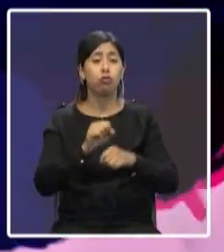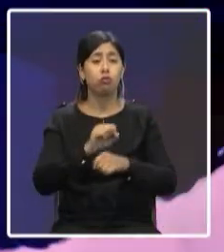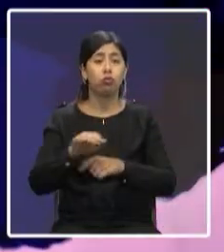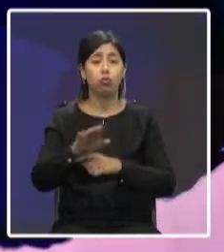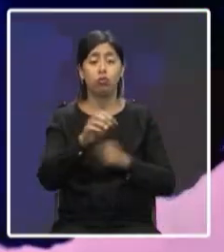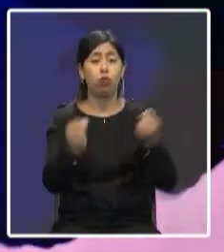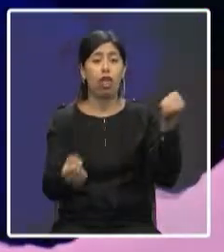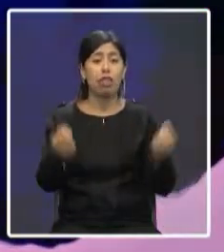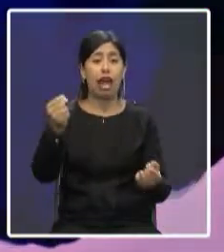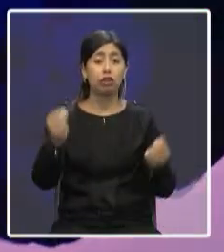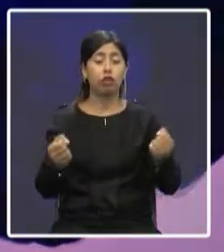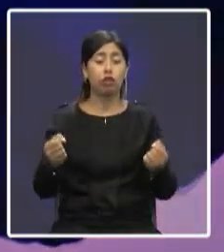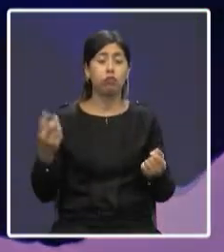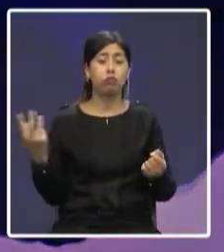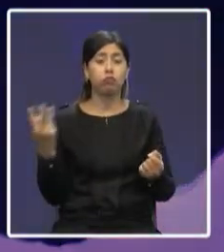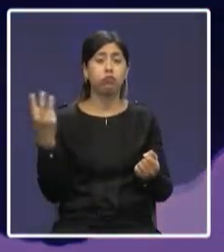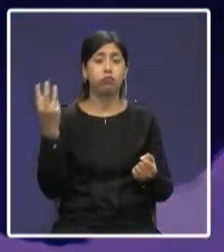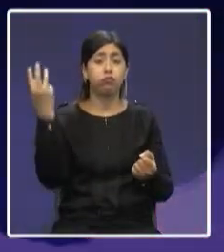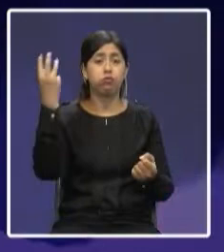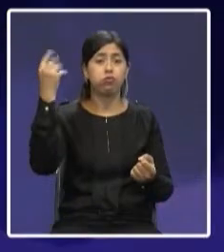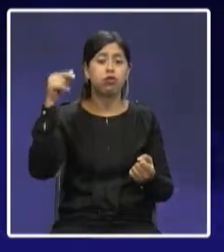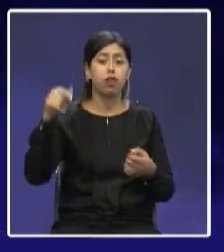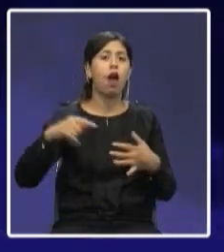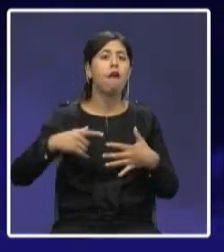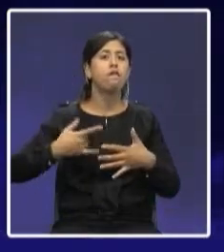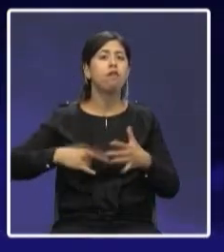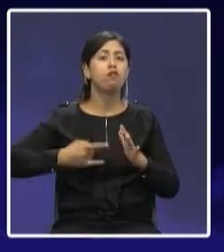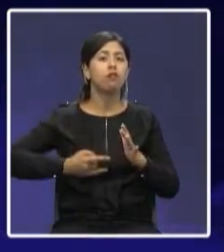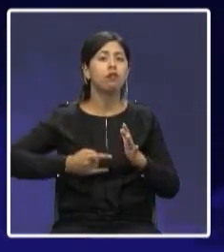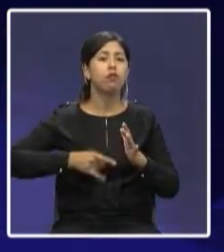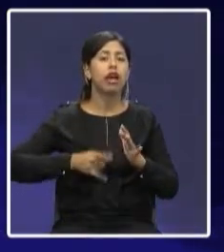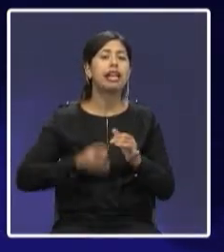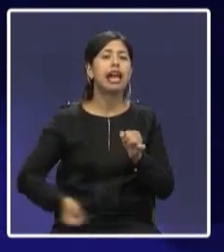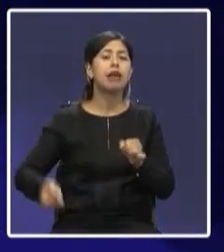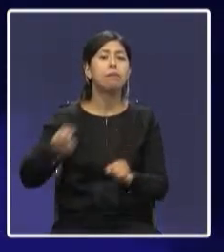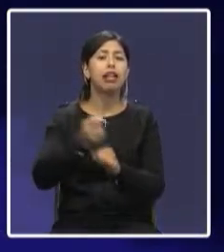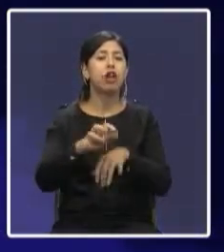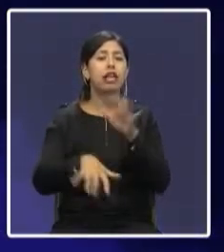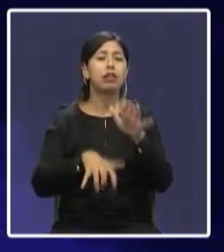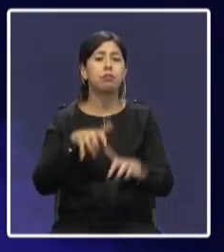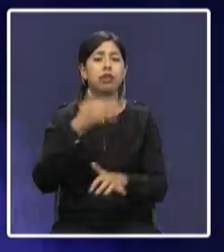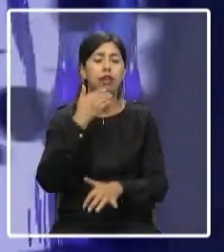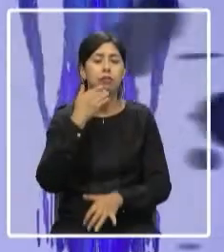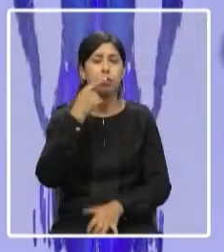engines. The assembly line, excuse me,